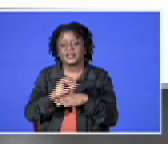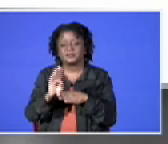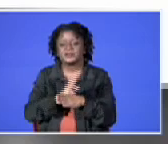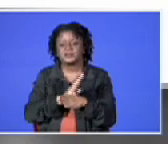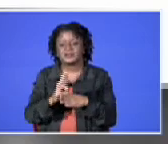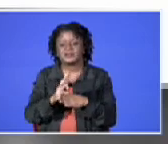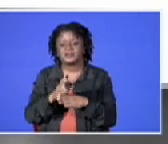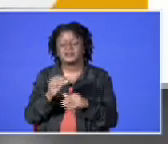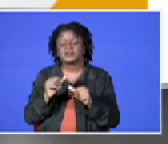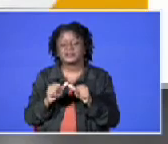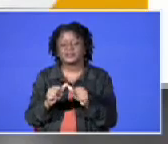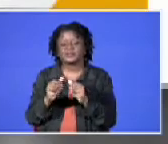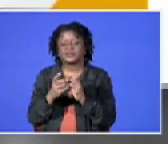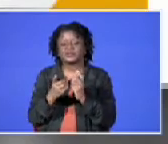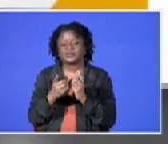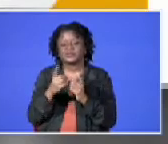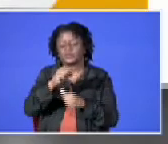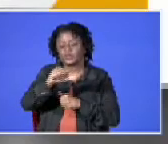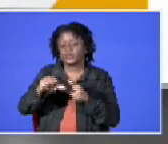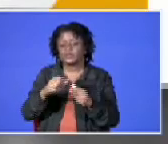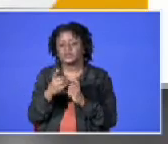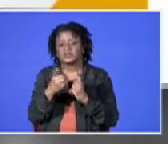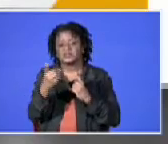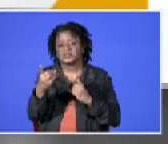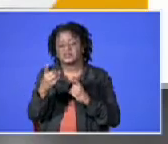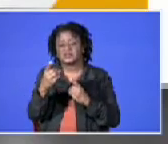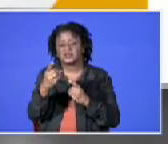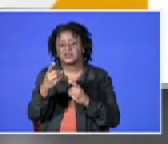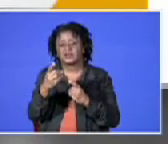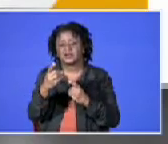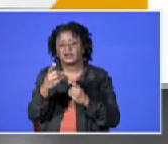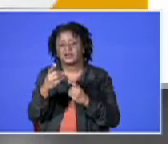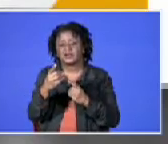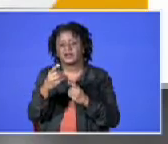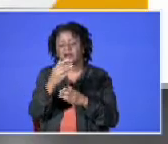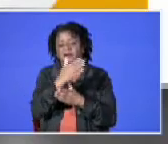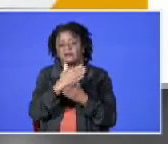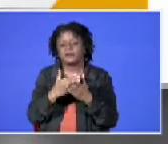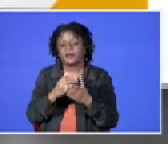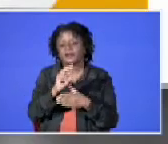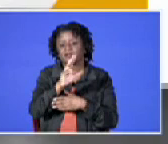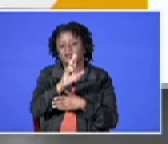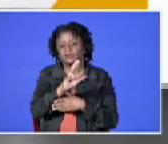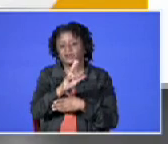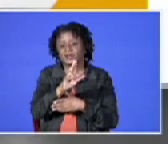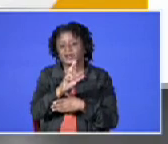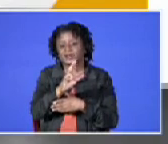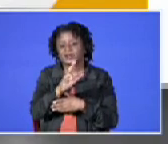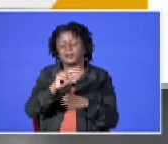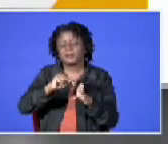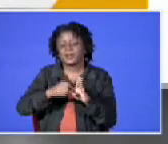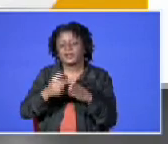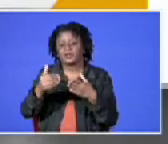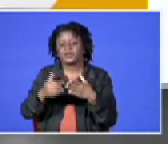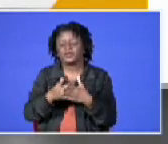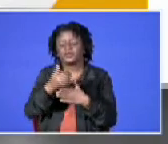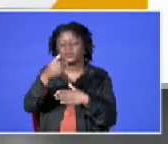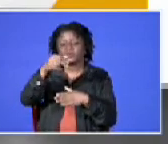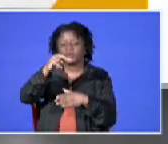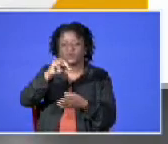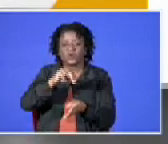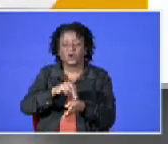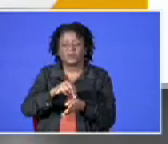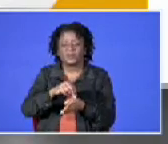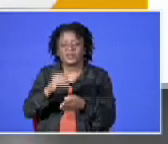2. Beginning the new normal is the third phase of government's measured plan for reopening the economy that involves introducing